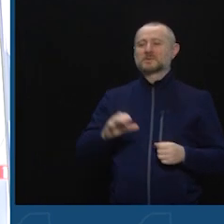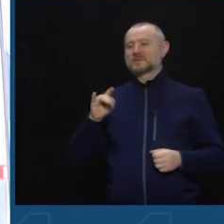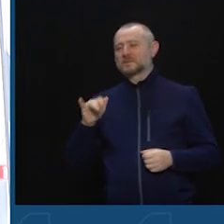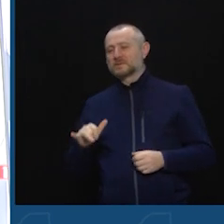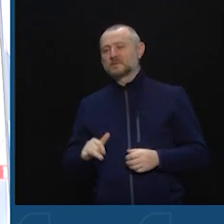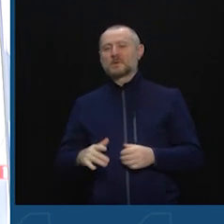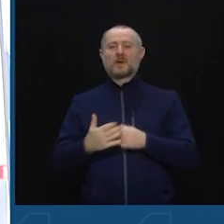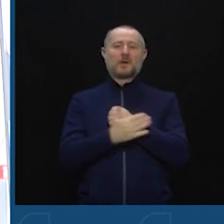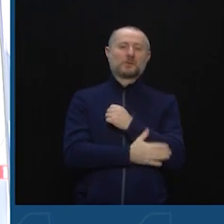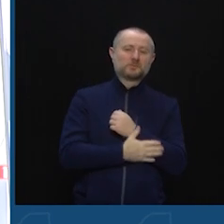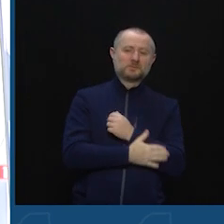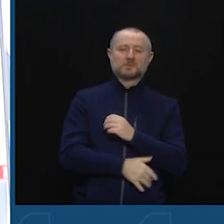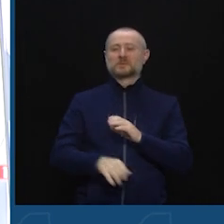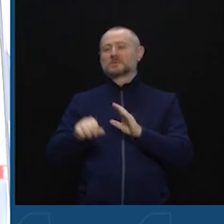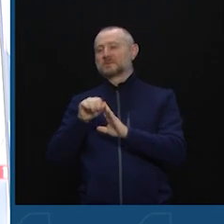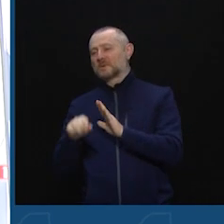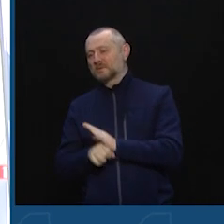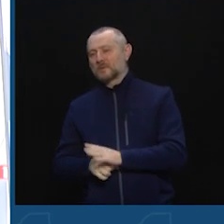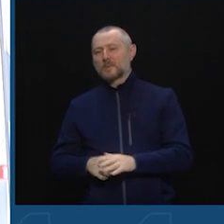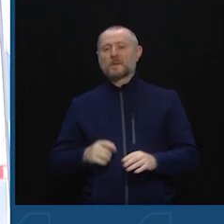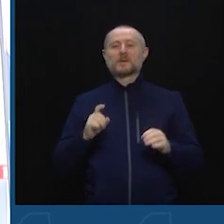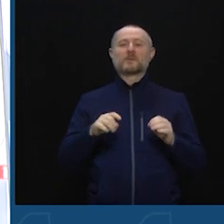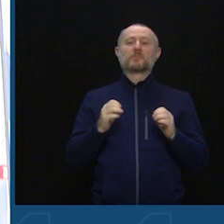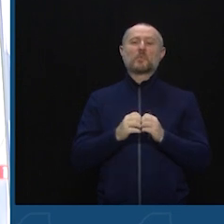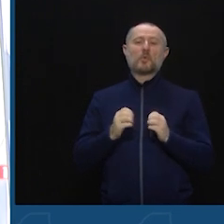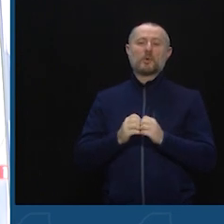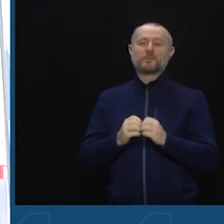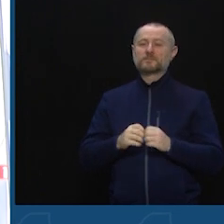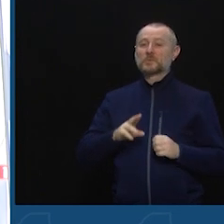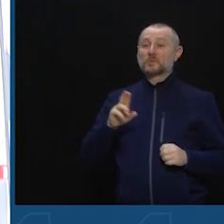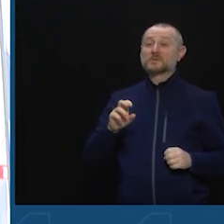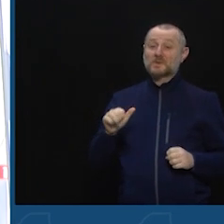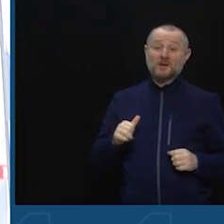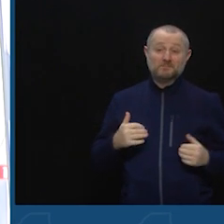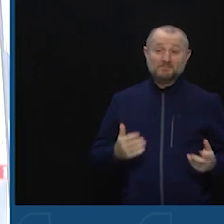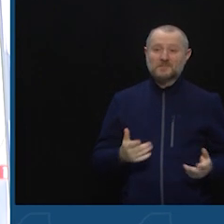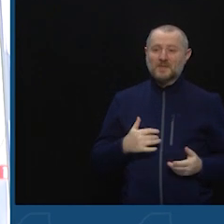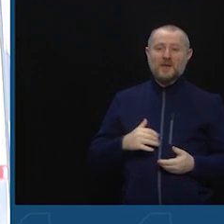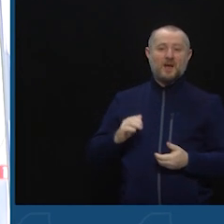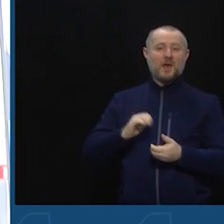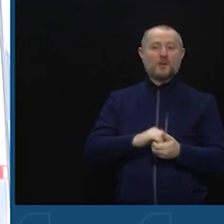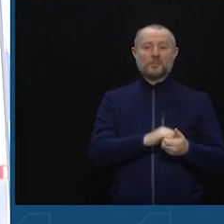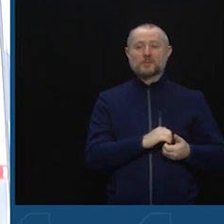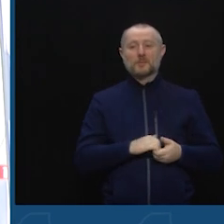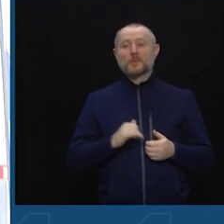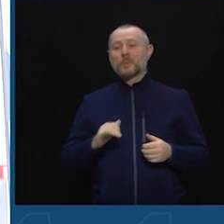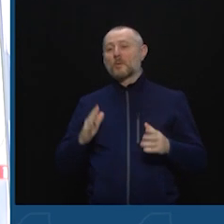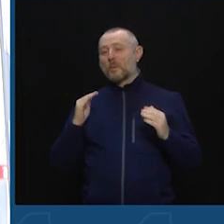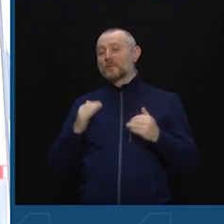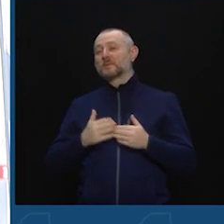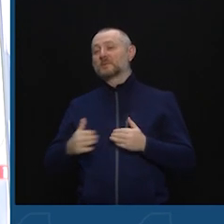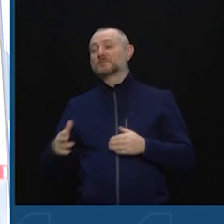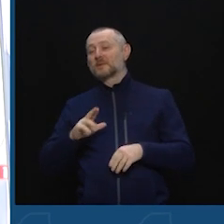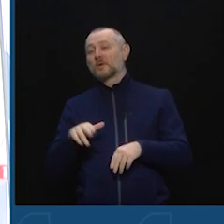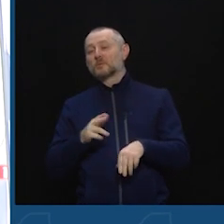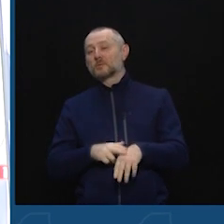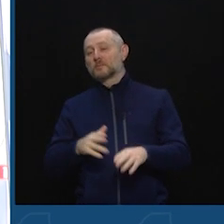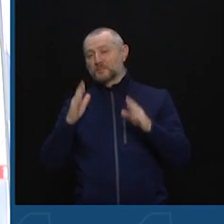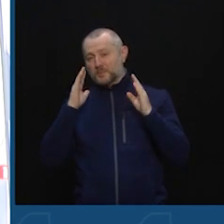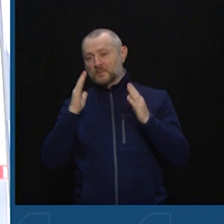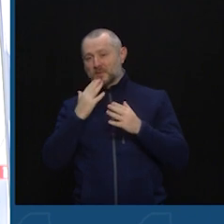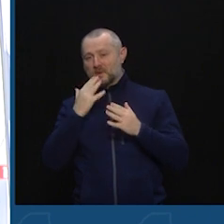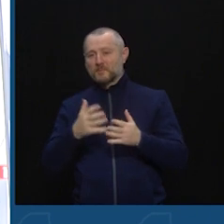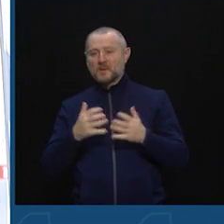There's not enough of this in this nation. To see this collaboration, I'm hoping the rest of the nation's paying attention. Thank you very much, and thank you. And